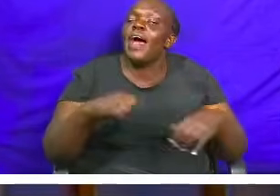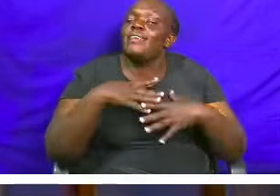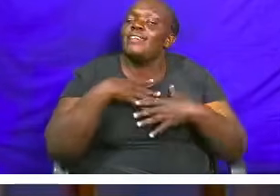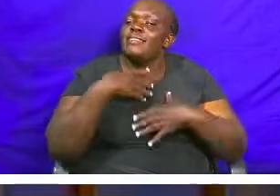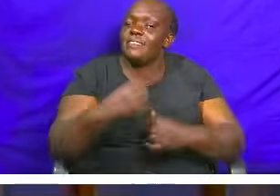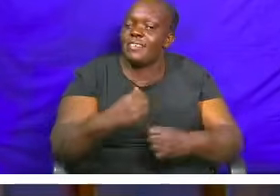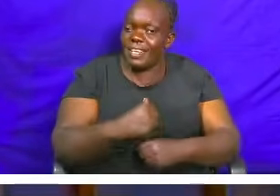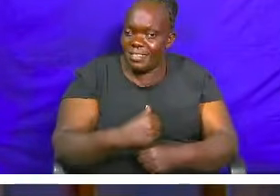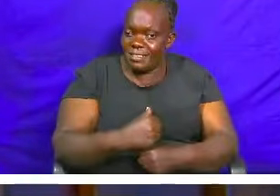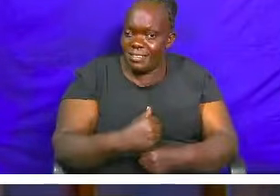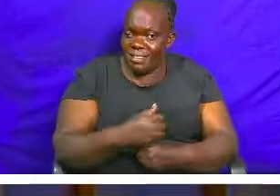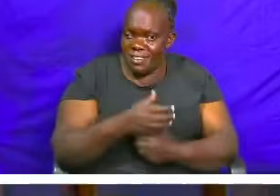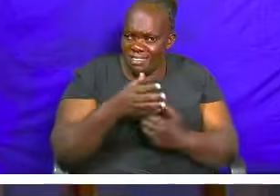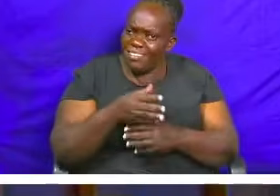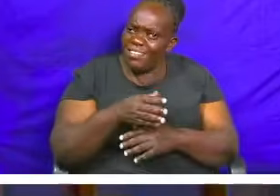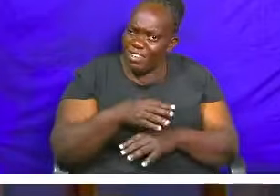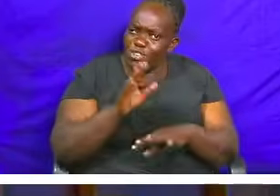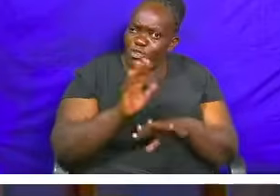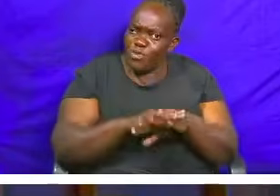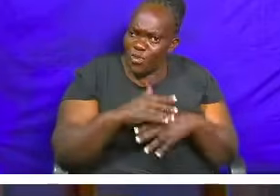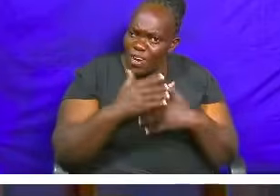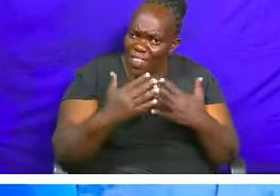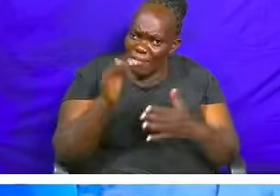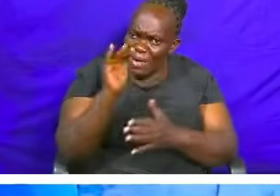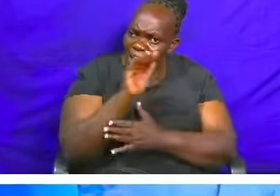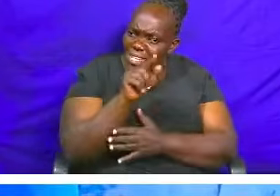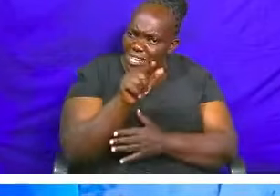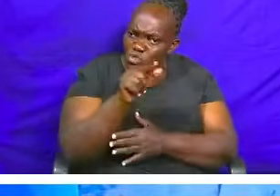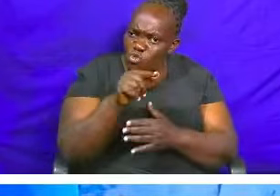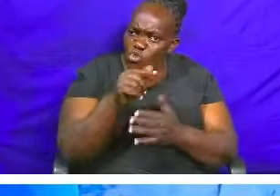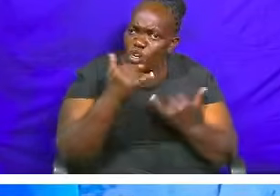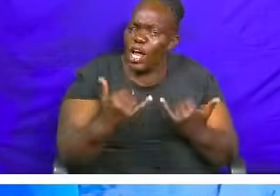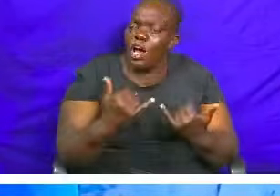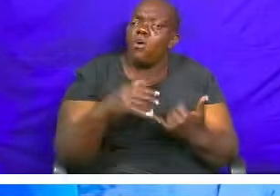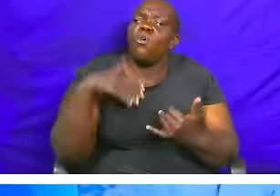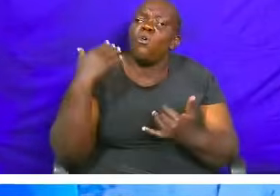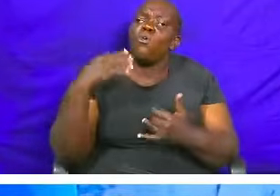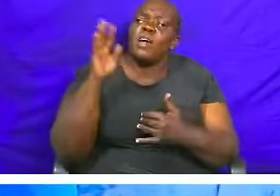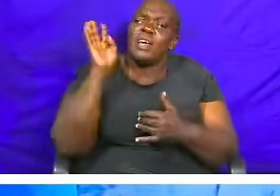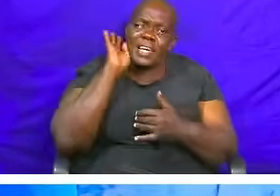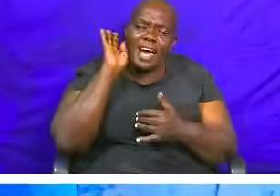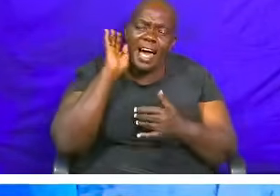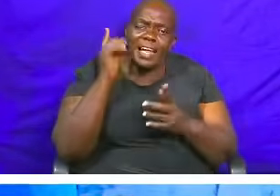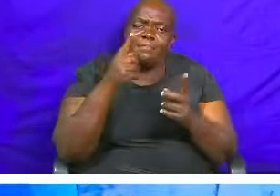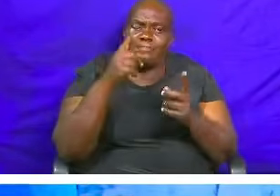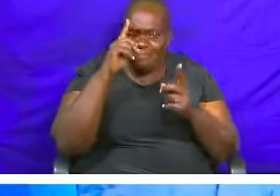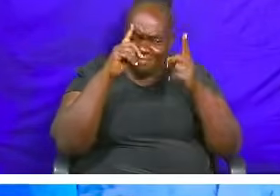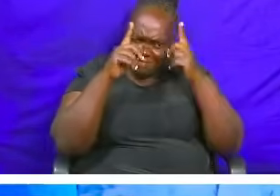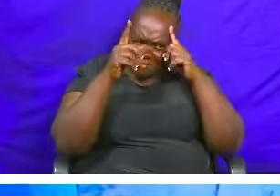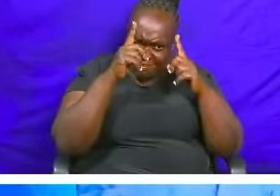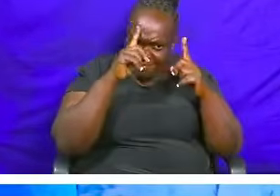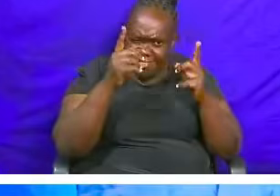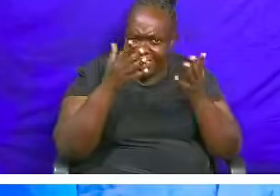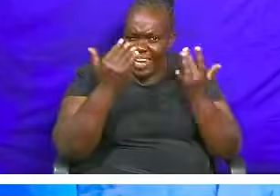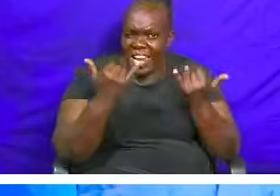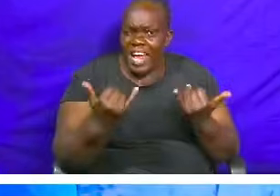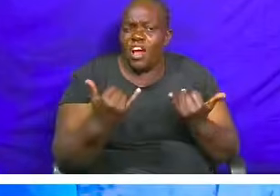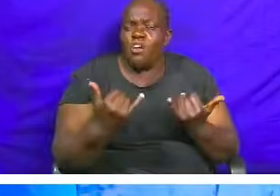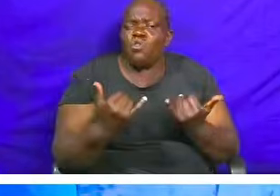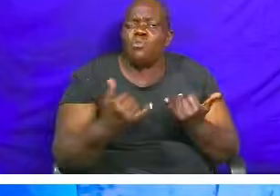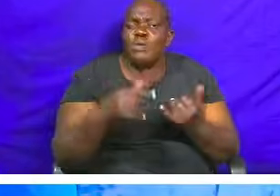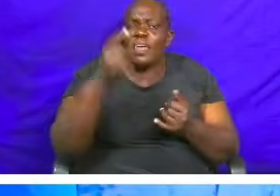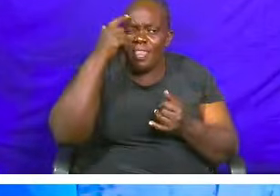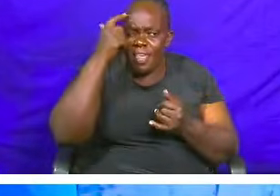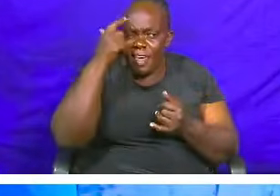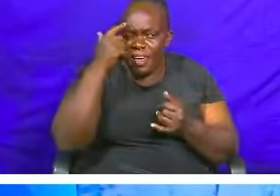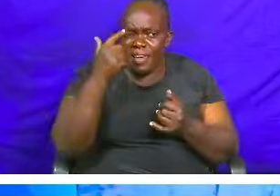now, that's a very good thing. Let me ask you now. So all this we are hearing is just Niporojo too. Yeah. I think